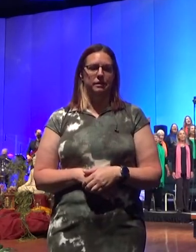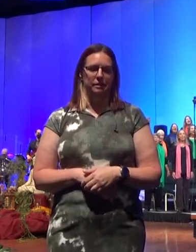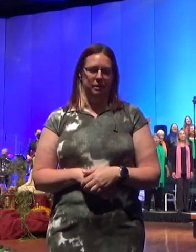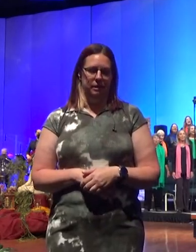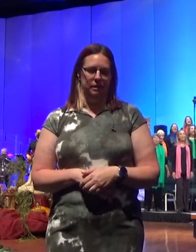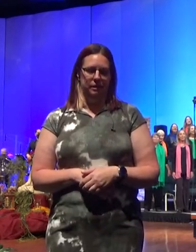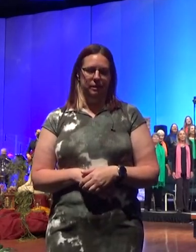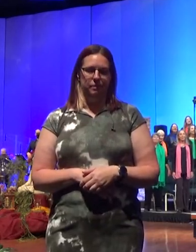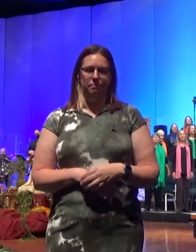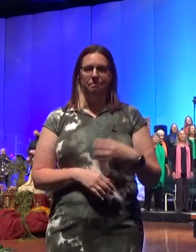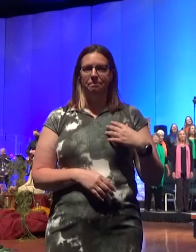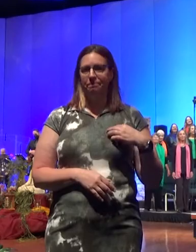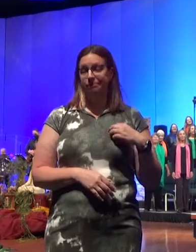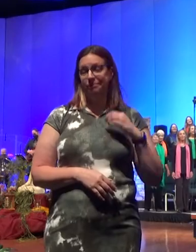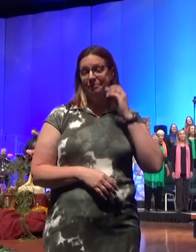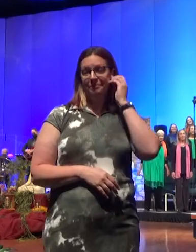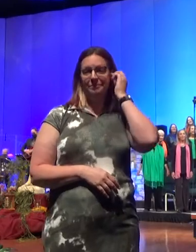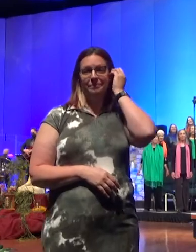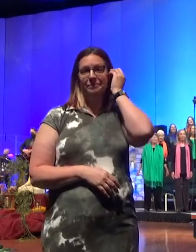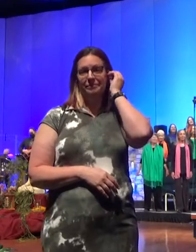alive.